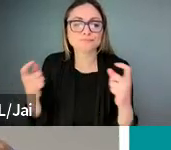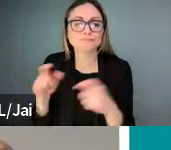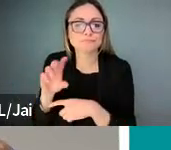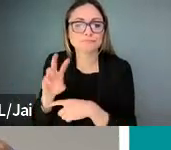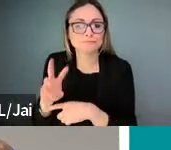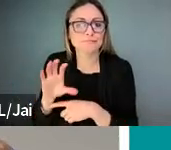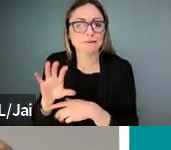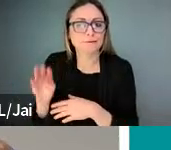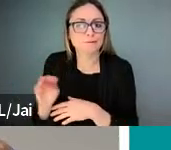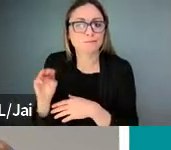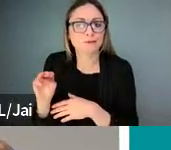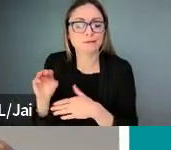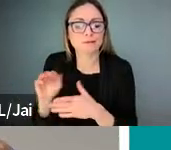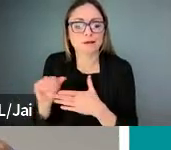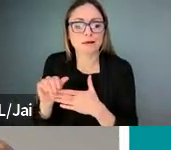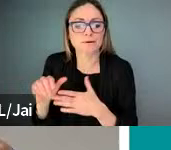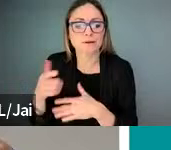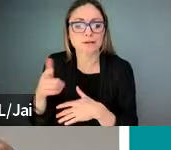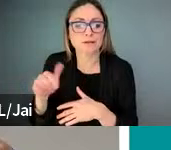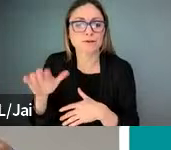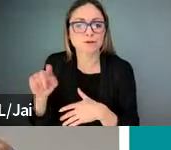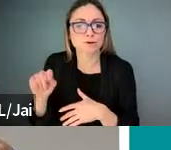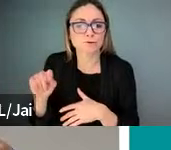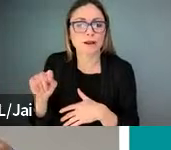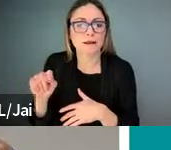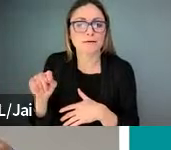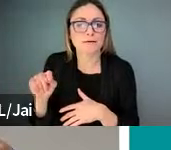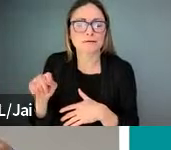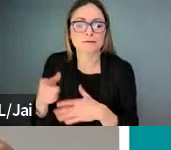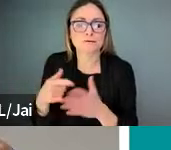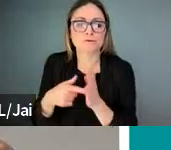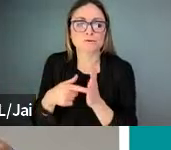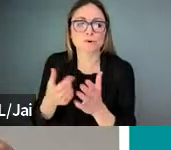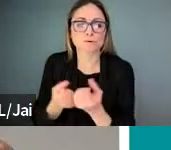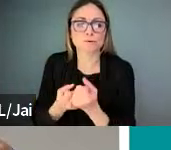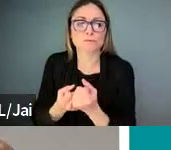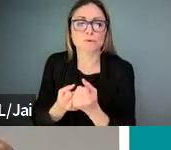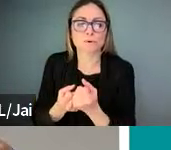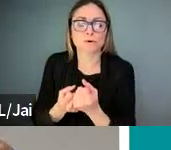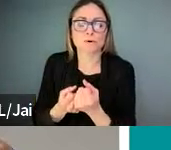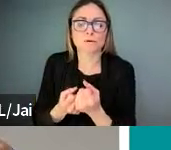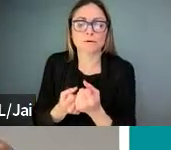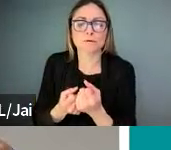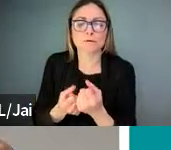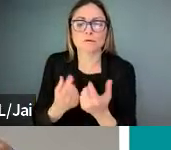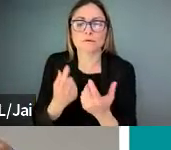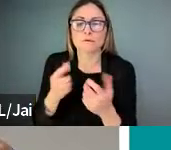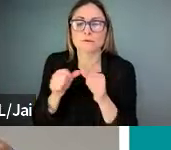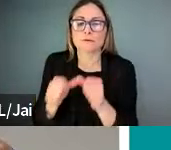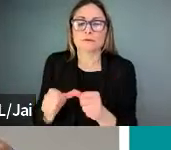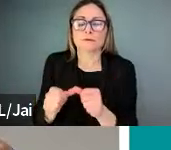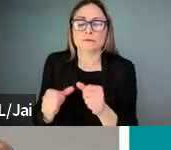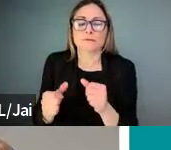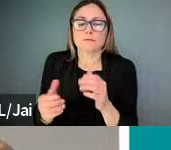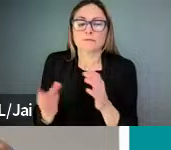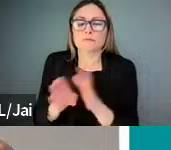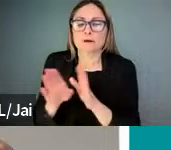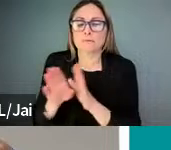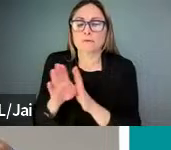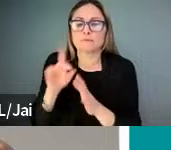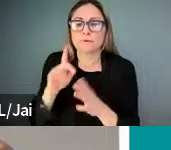million mega grant that I mentioned, and to show support for the continued development of the program and